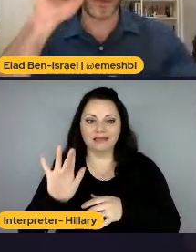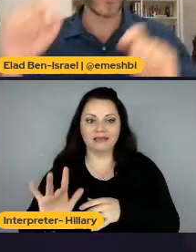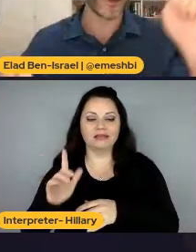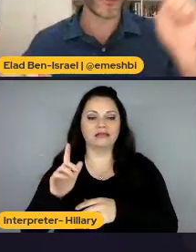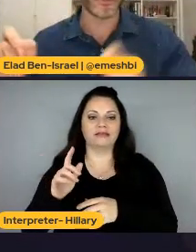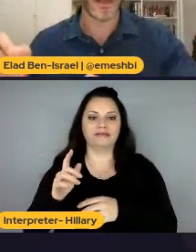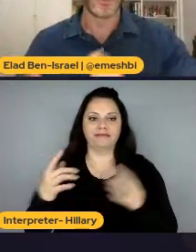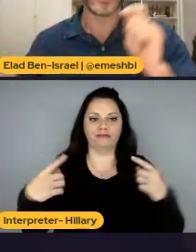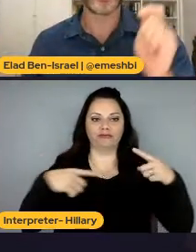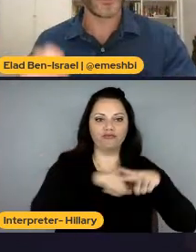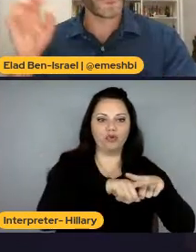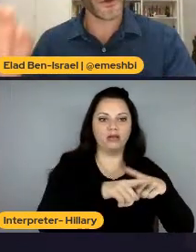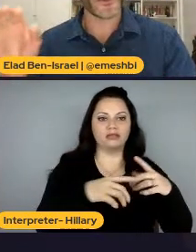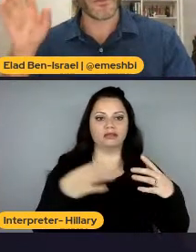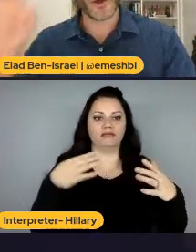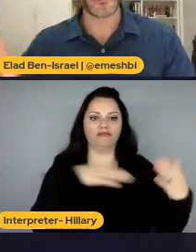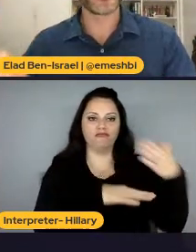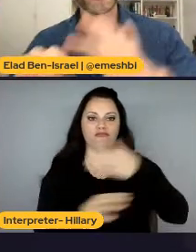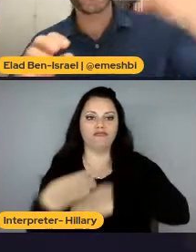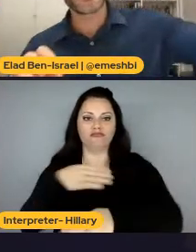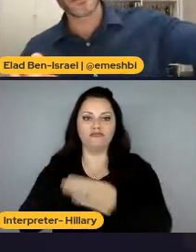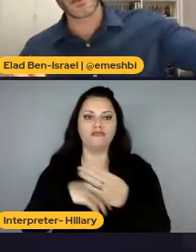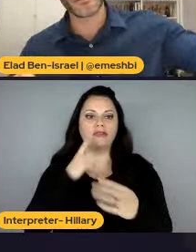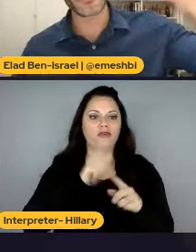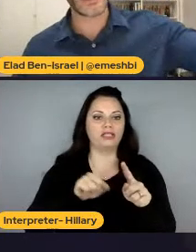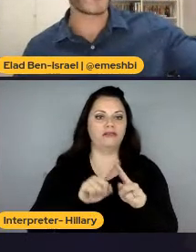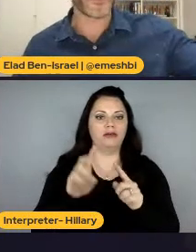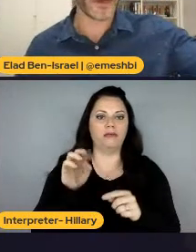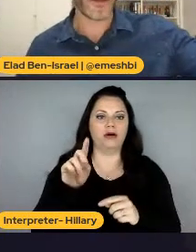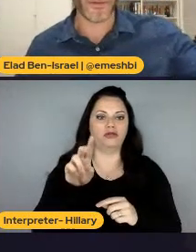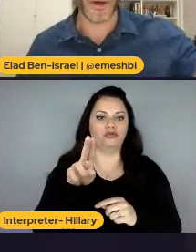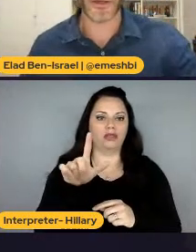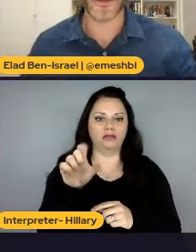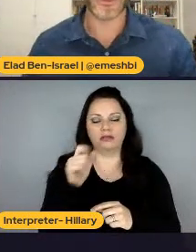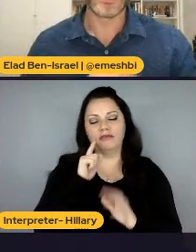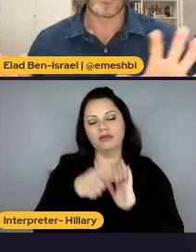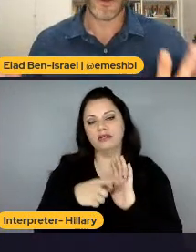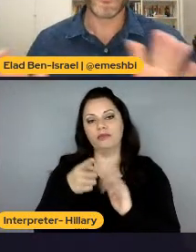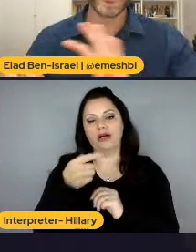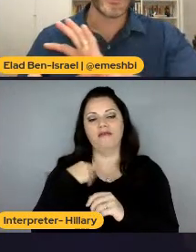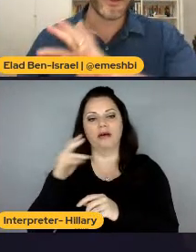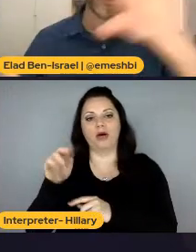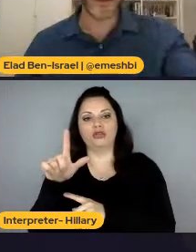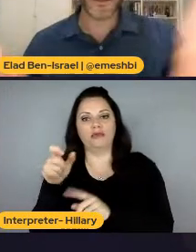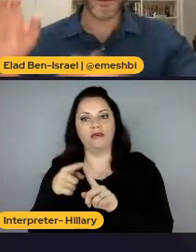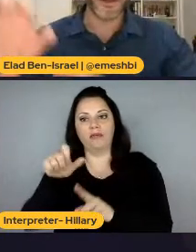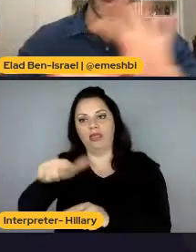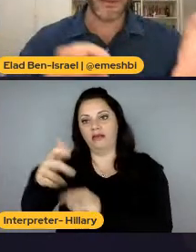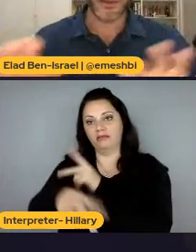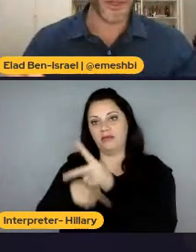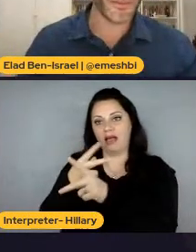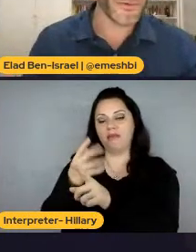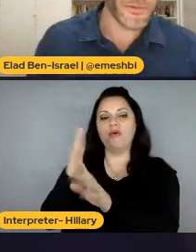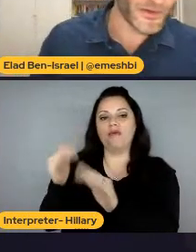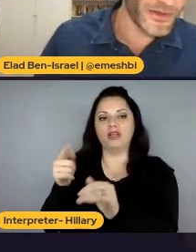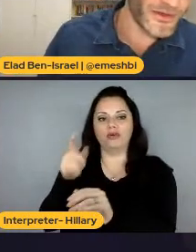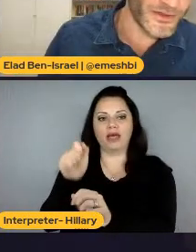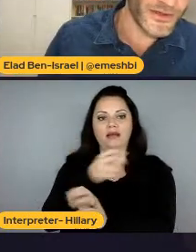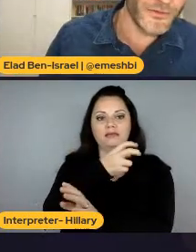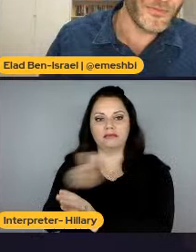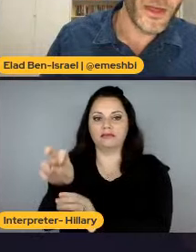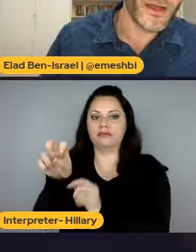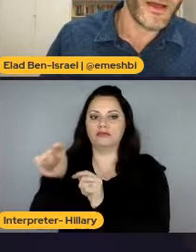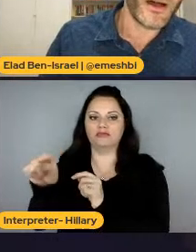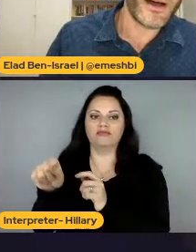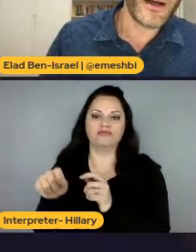references between module. And so if your module references some type from another module, hopefully you're going to be able to even jump over between